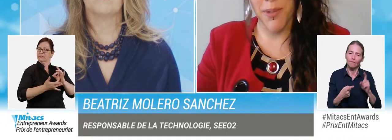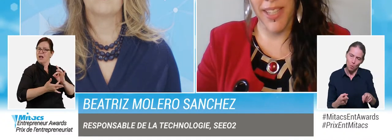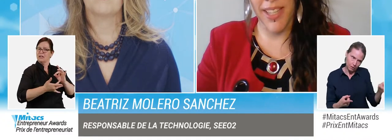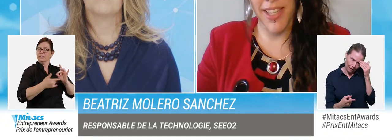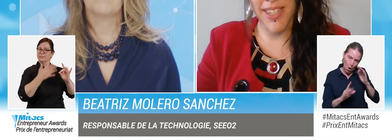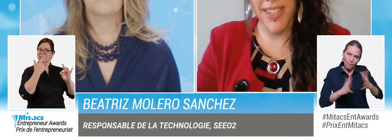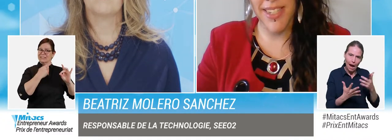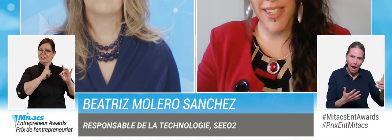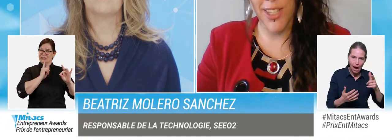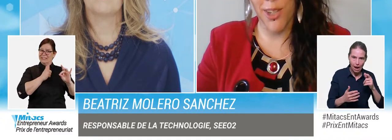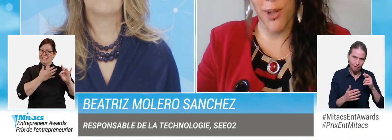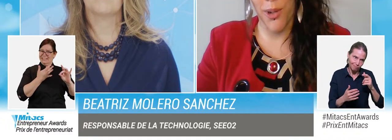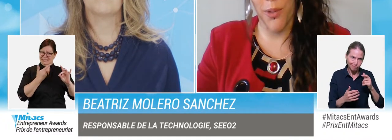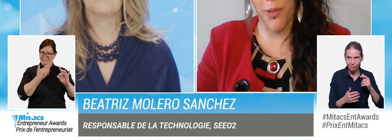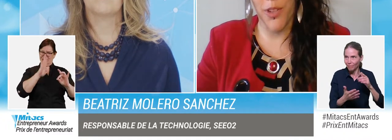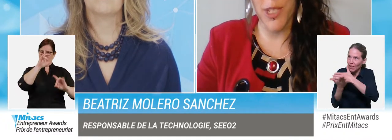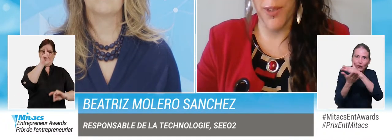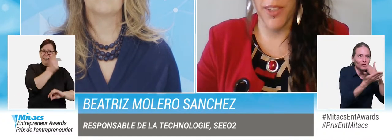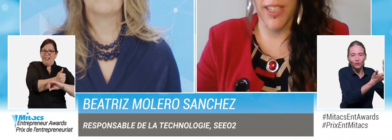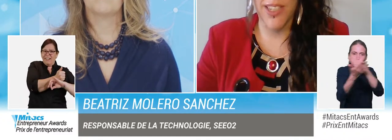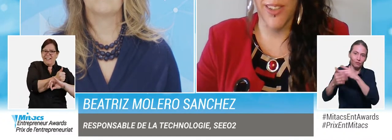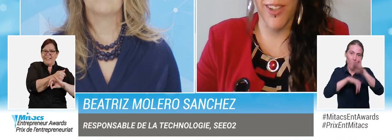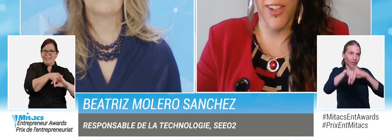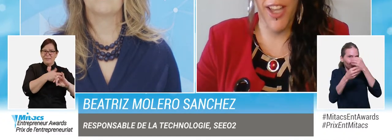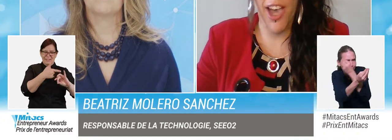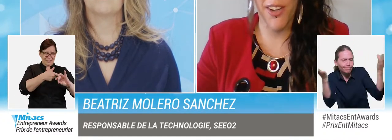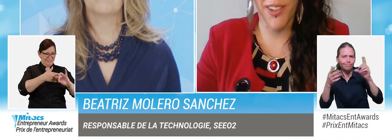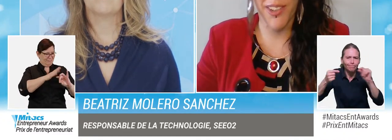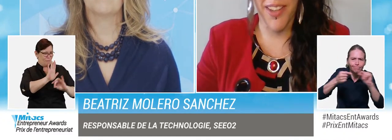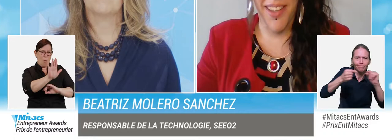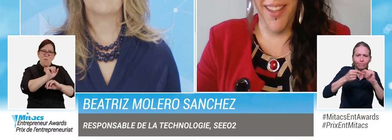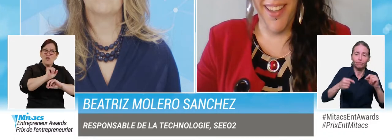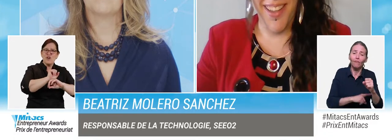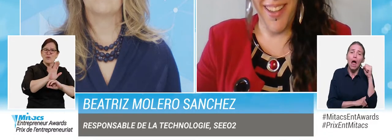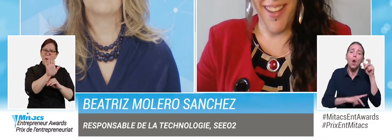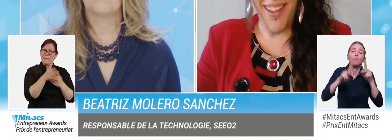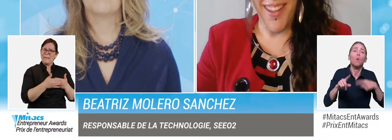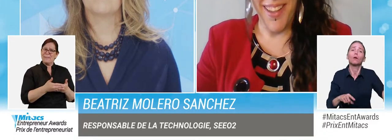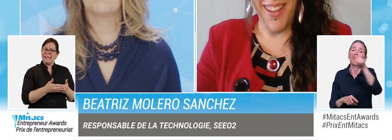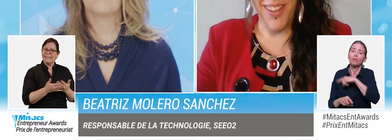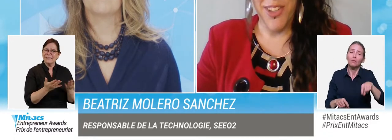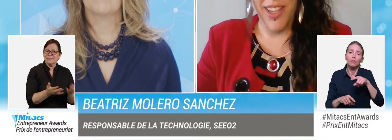the first one is, you know, first of all, you need to learn how to